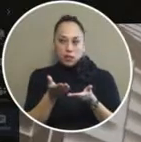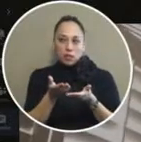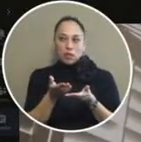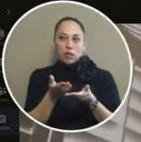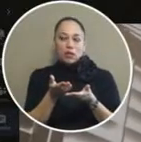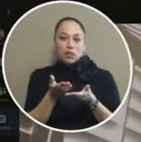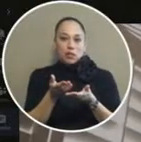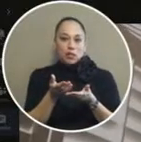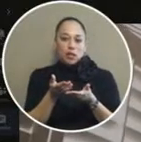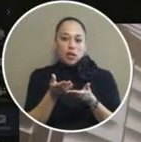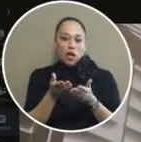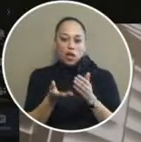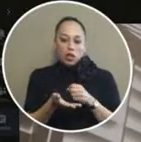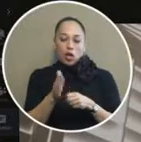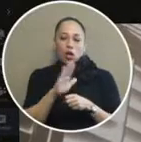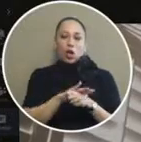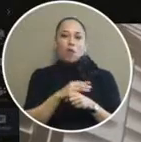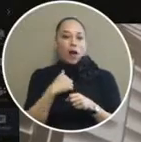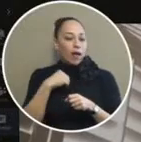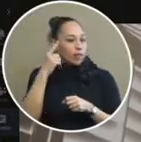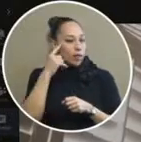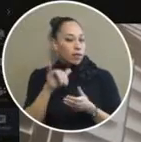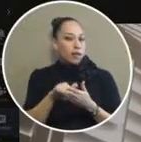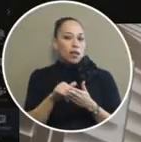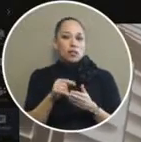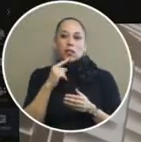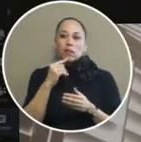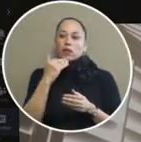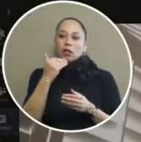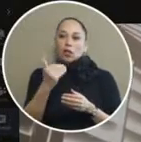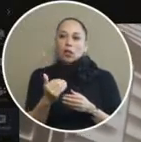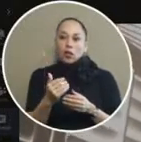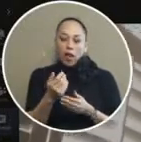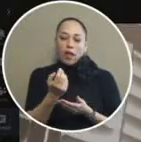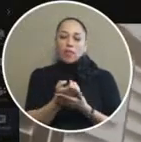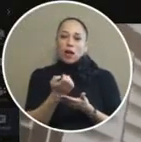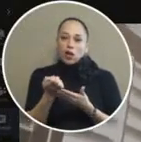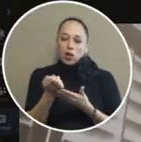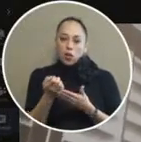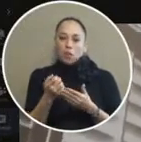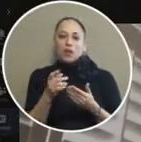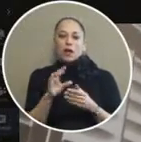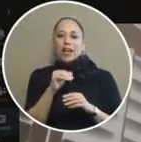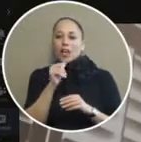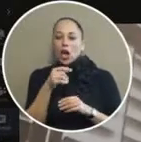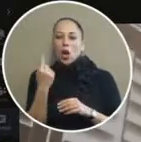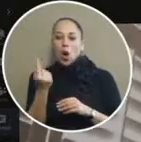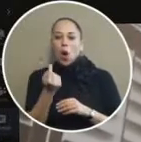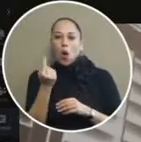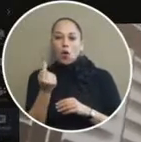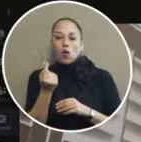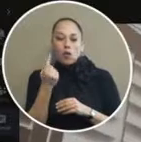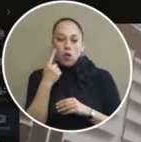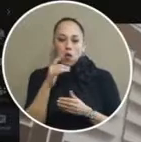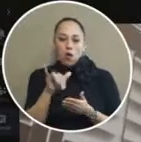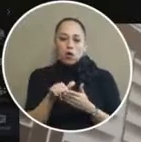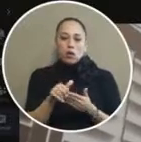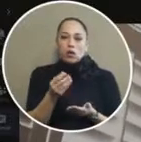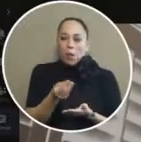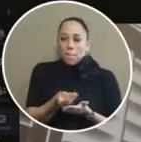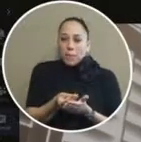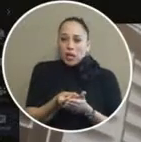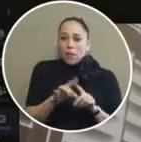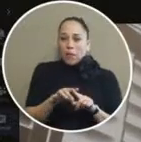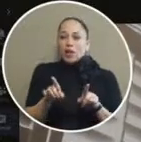Ellen covered, I think, was a good overview of that area. The economic recovery, not only did we provide those funds, but I think